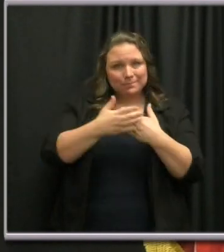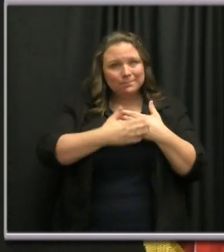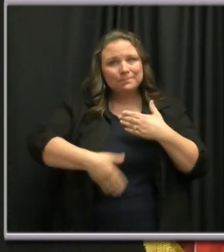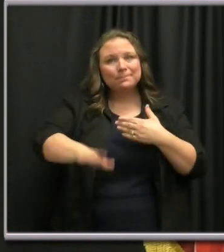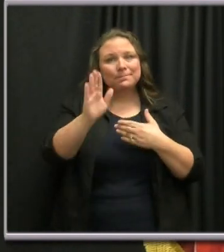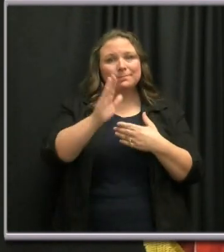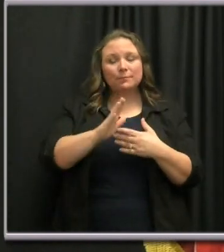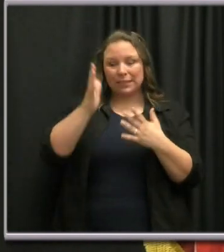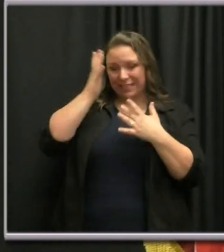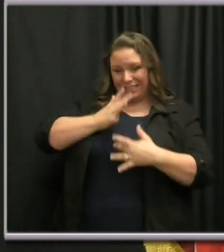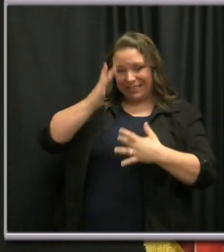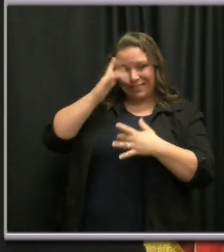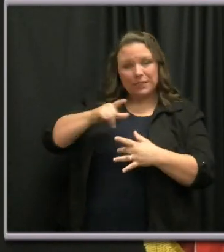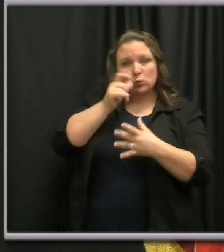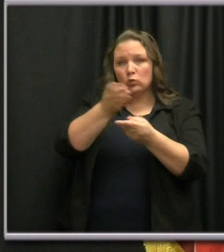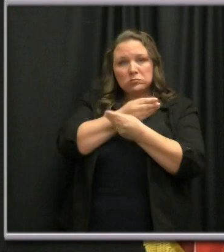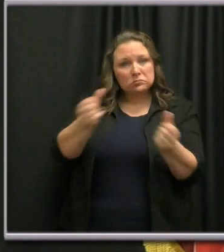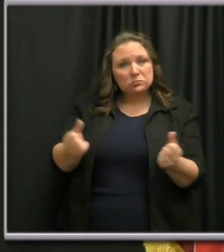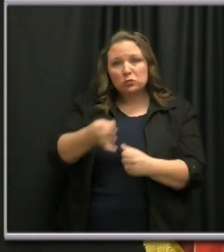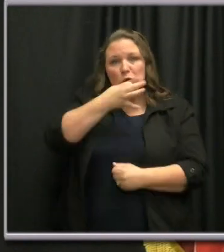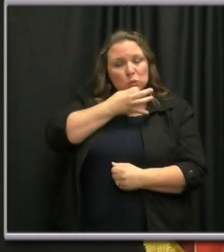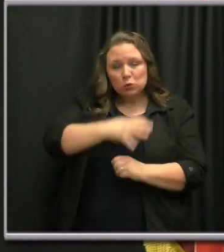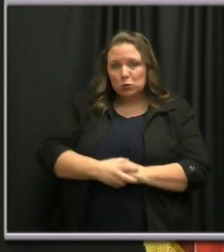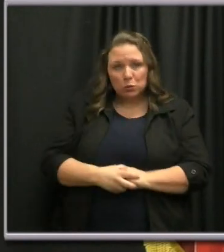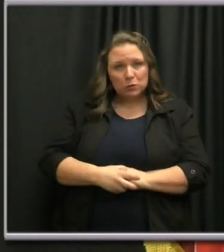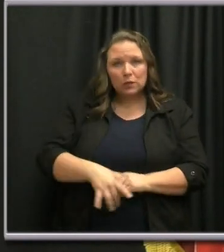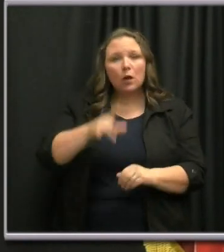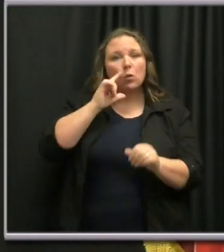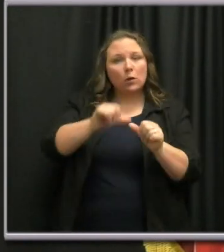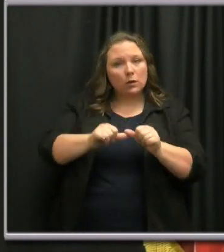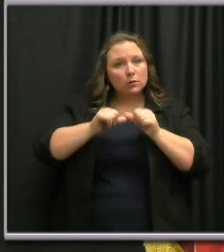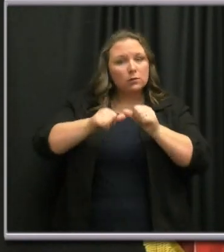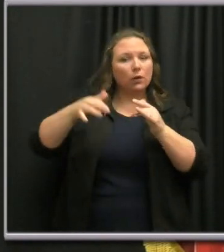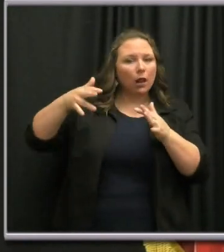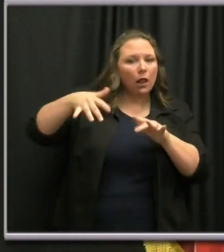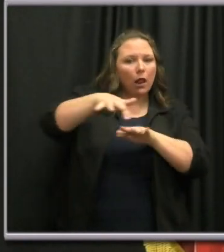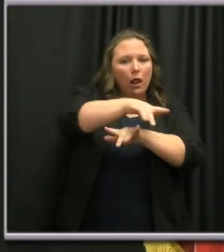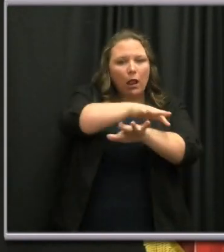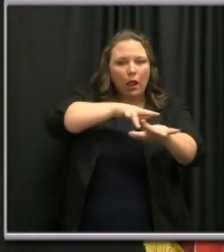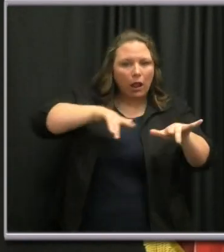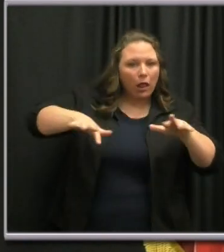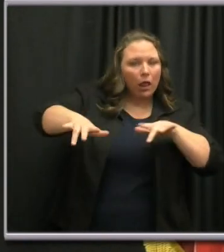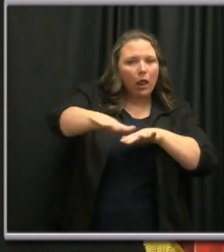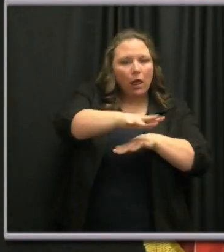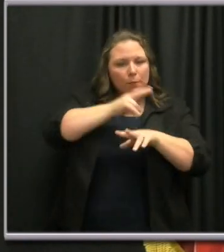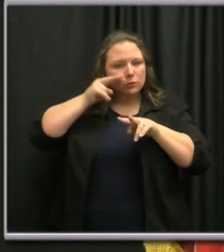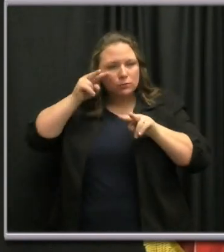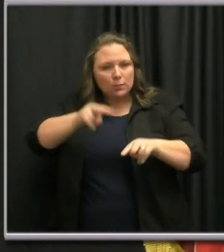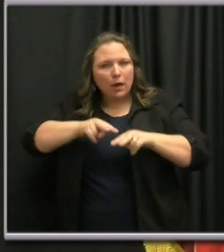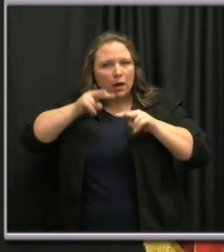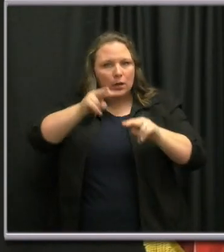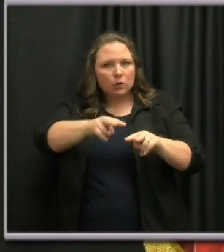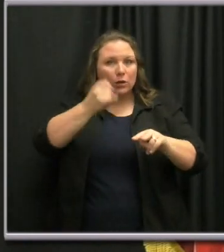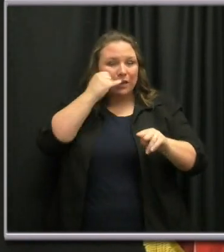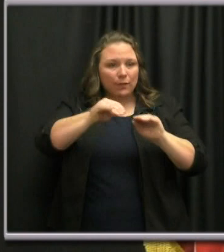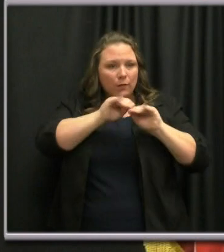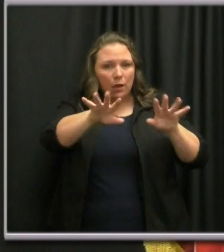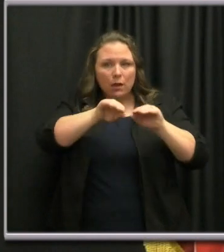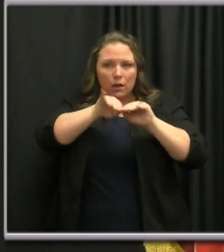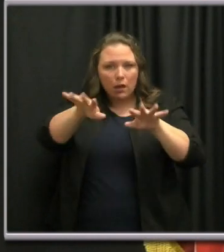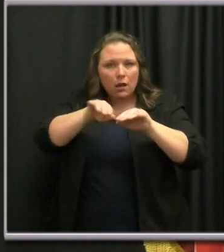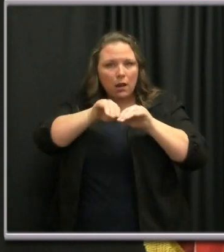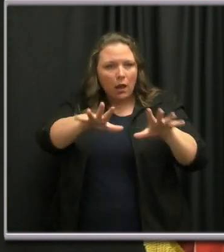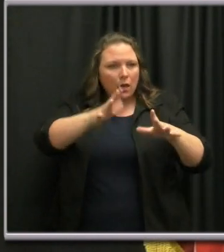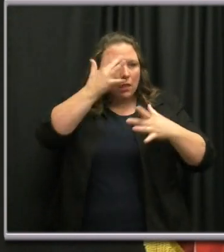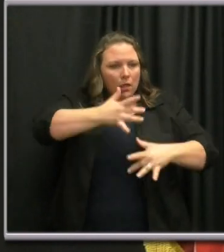The disease is not going away. It is going to continue to be in our community. We're going to have to monitor outbreaks on it